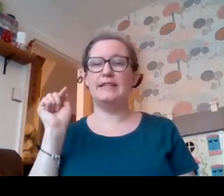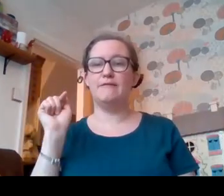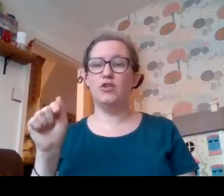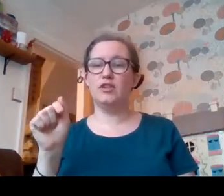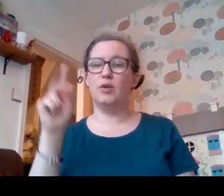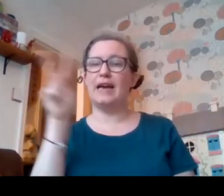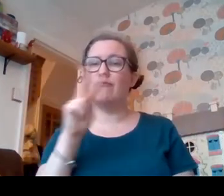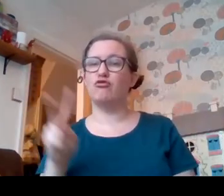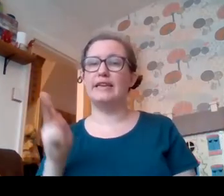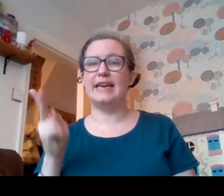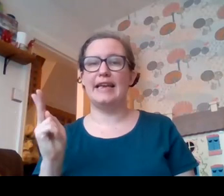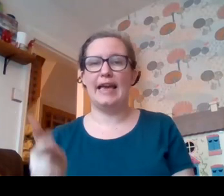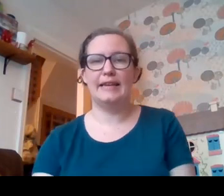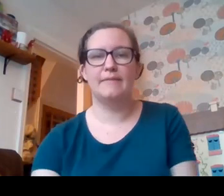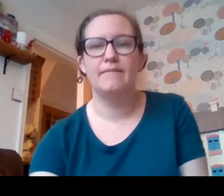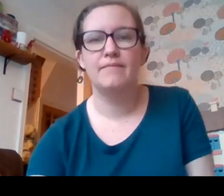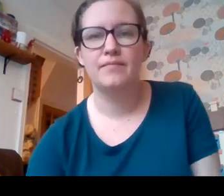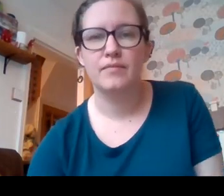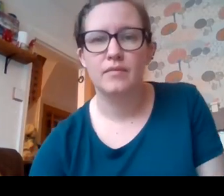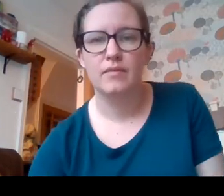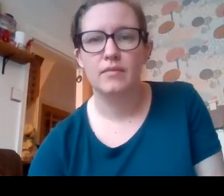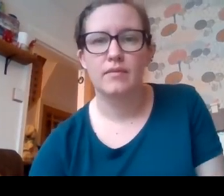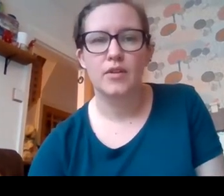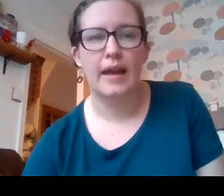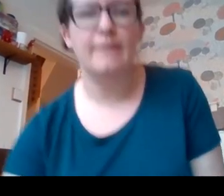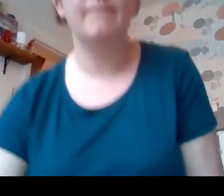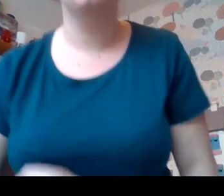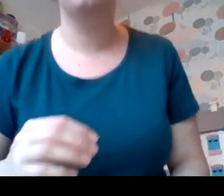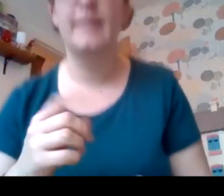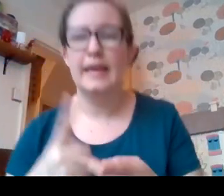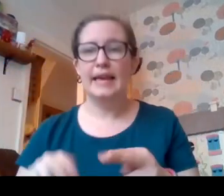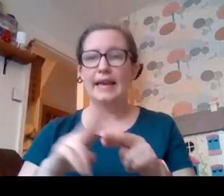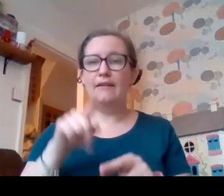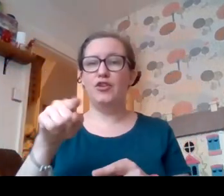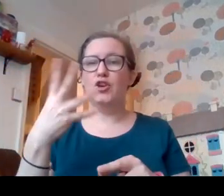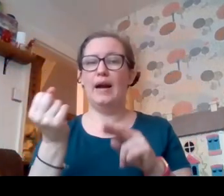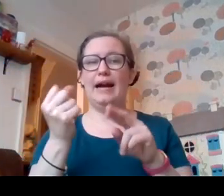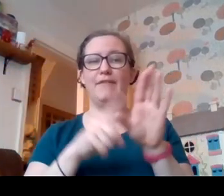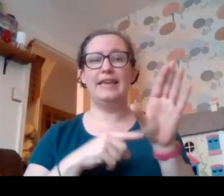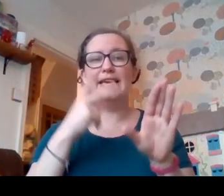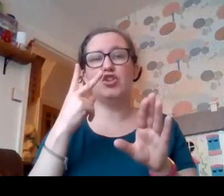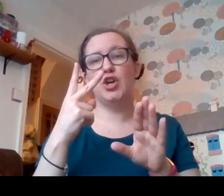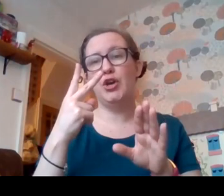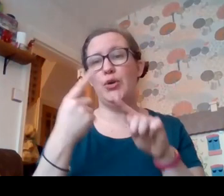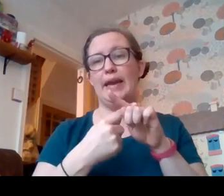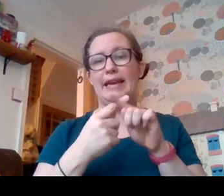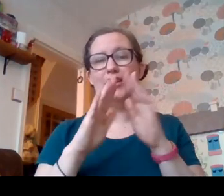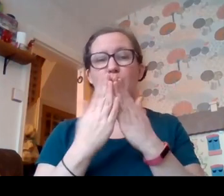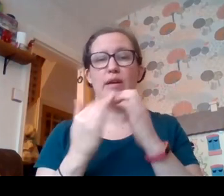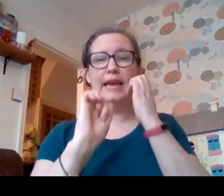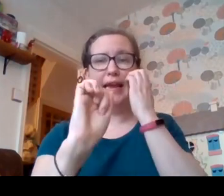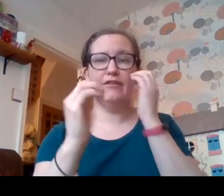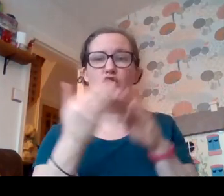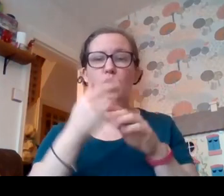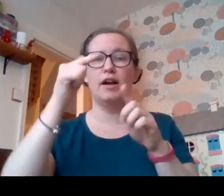finger spaces, full stops, and read it again. Okay? If you have a Year 2